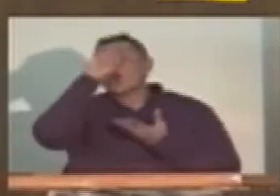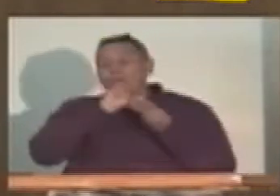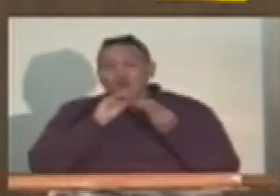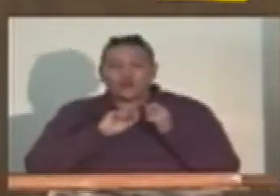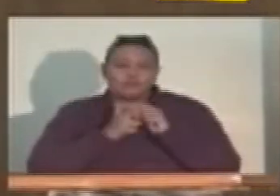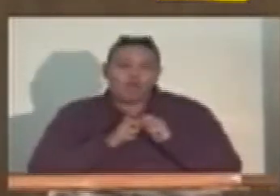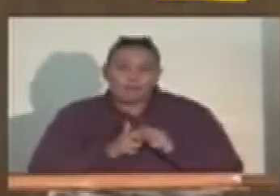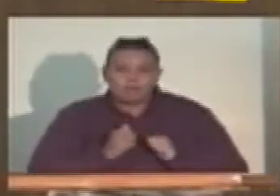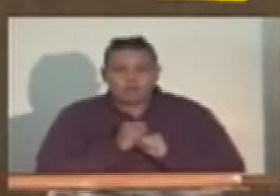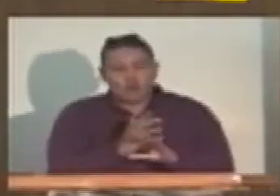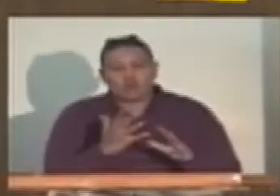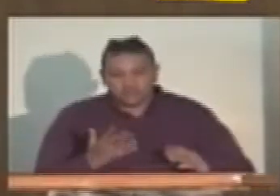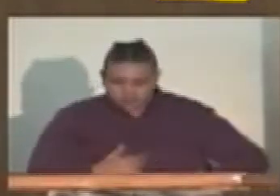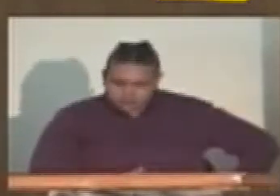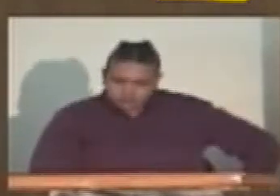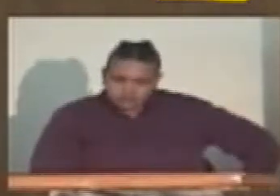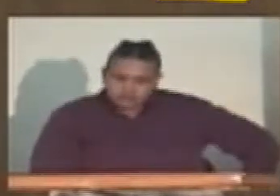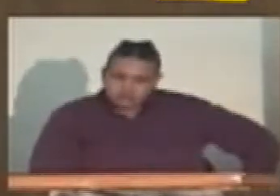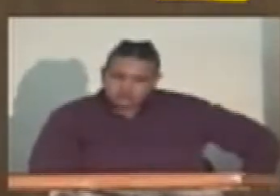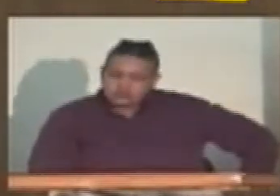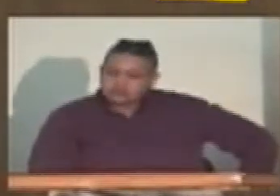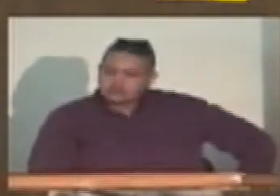problem.